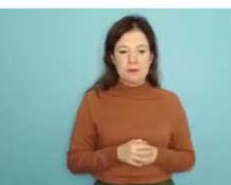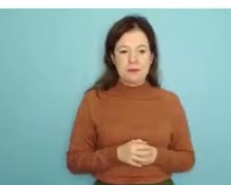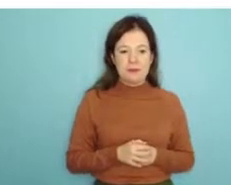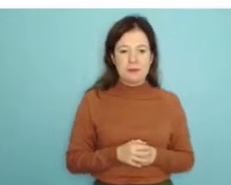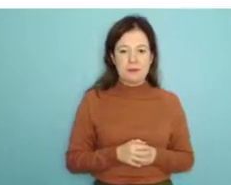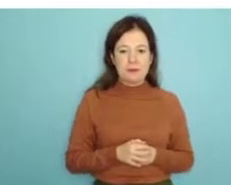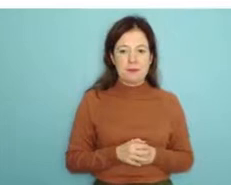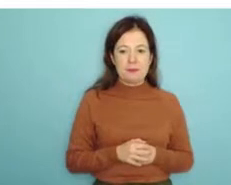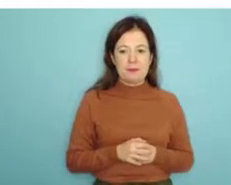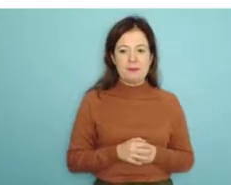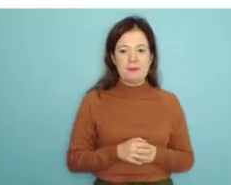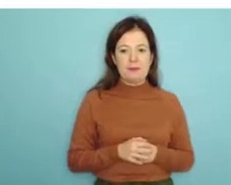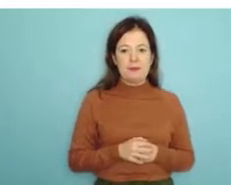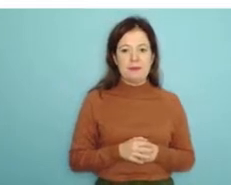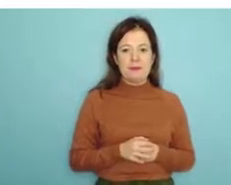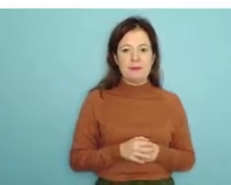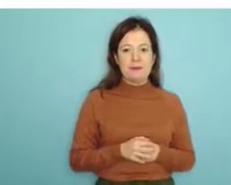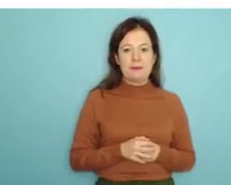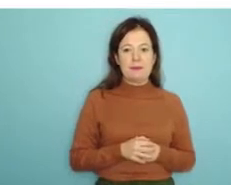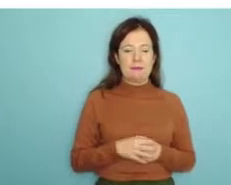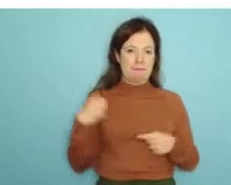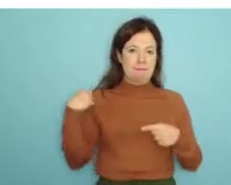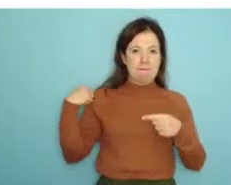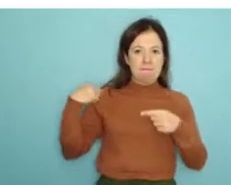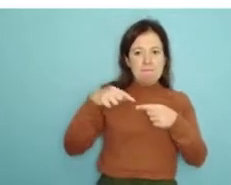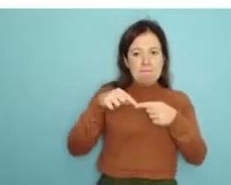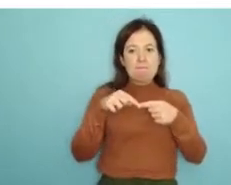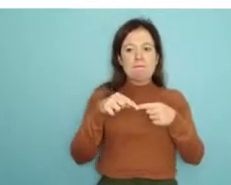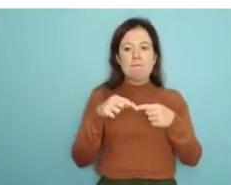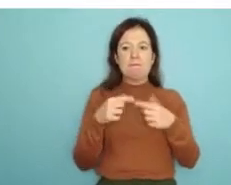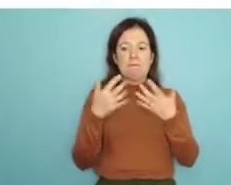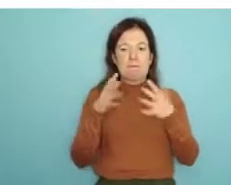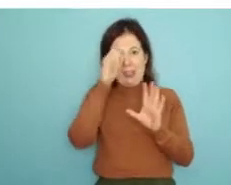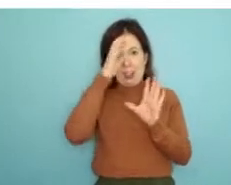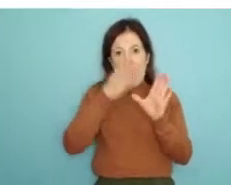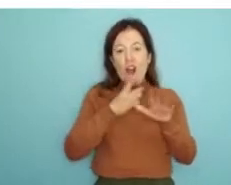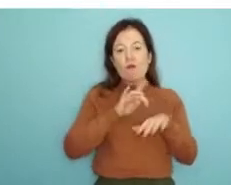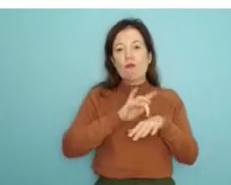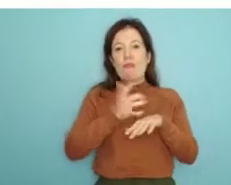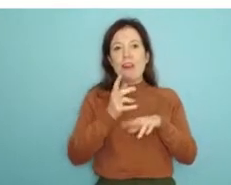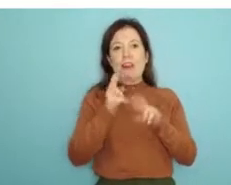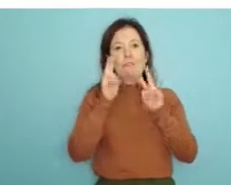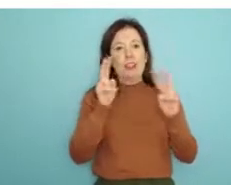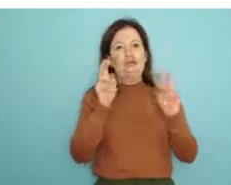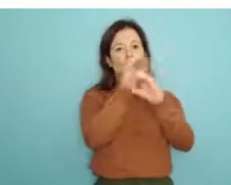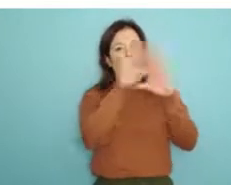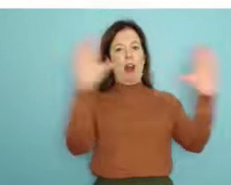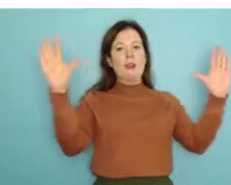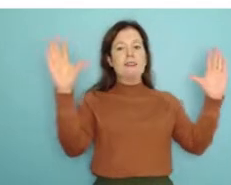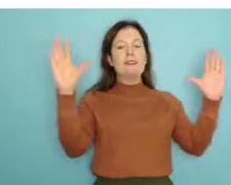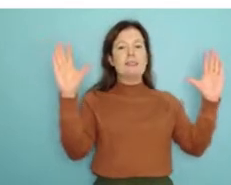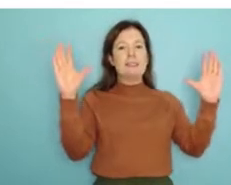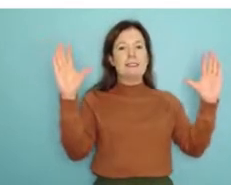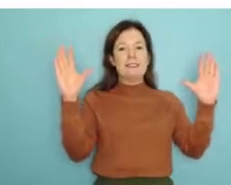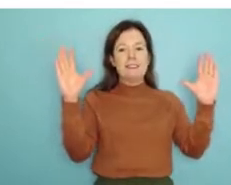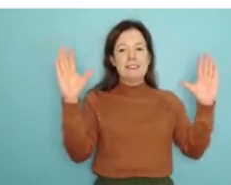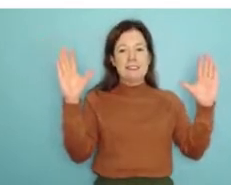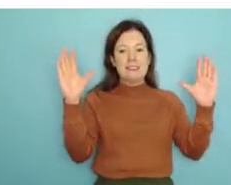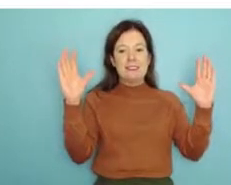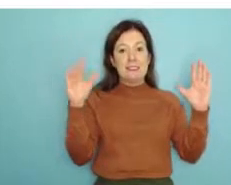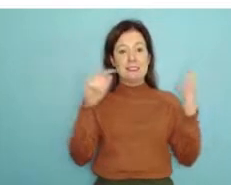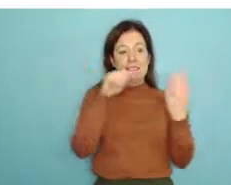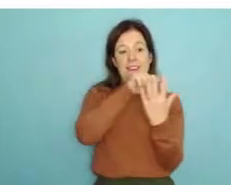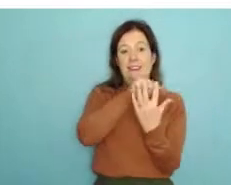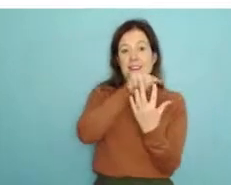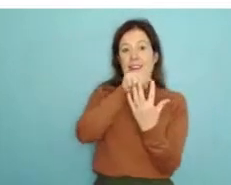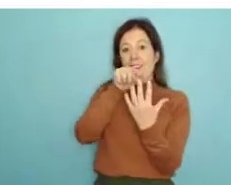So we've themed this week around the psychological professions vision and 5 areas of